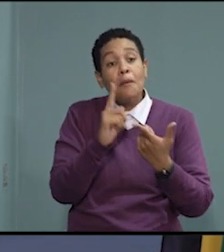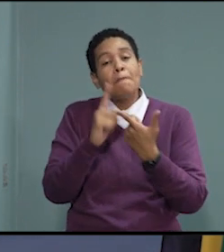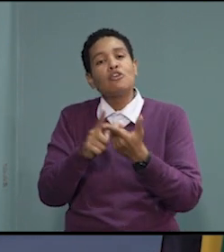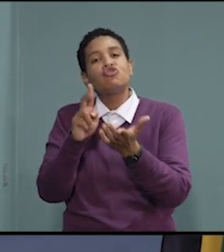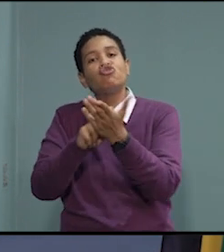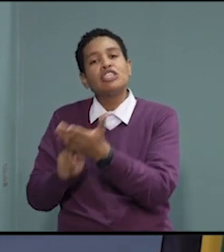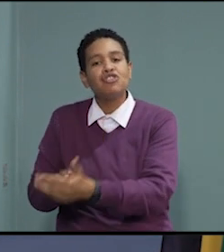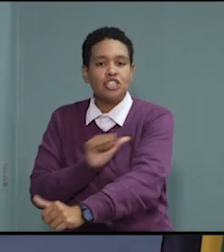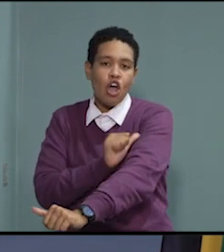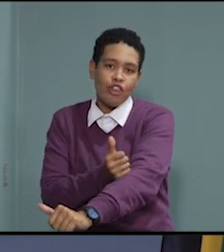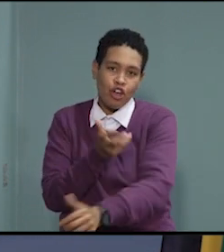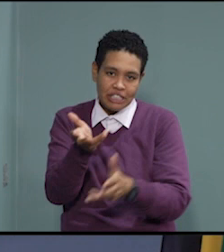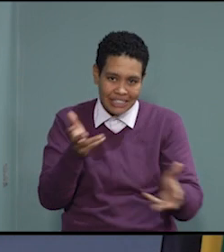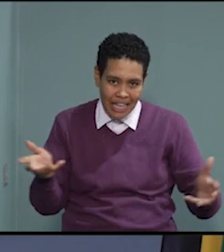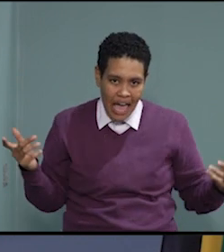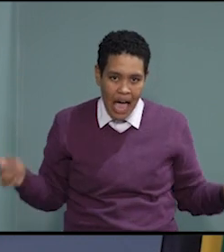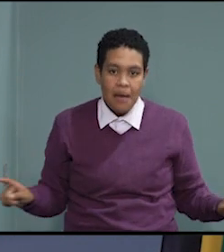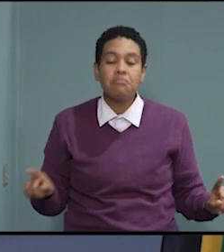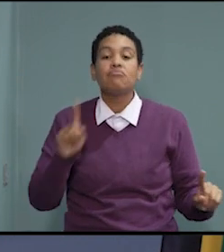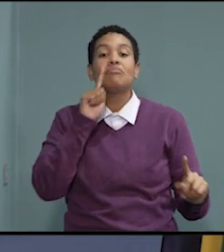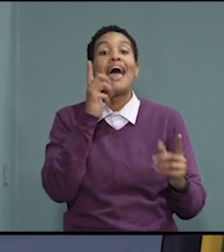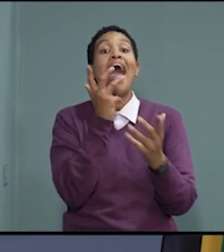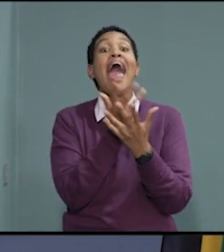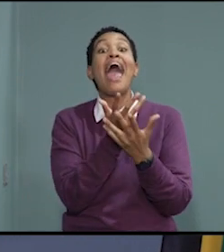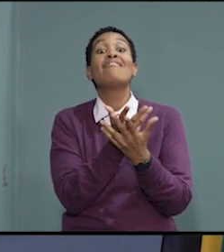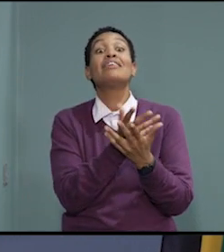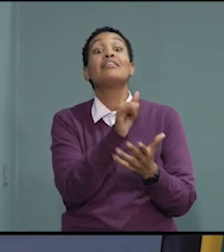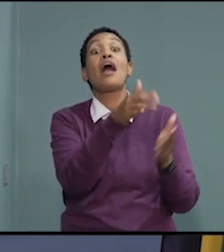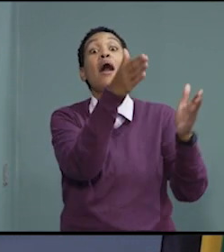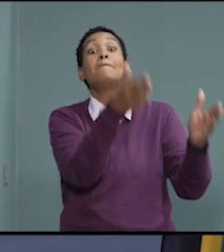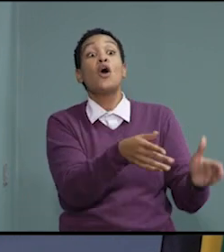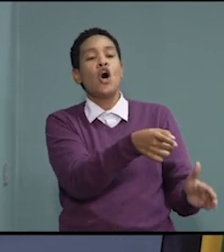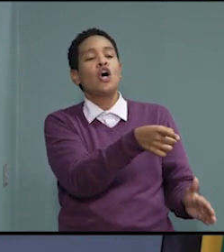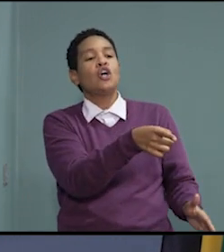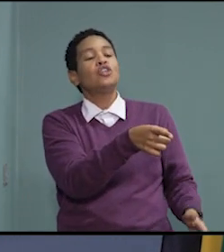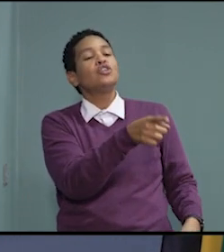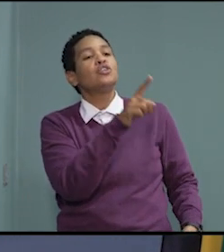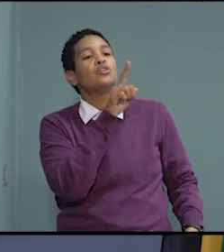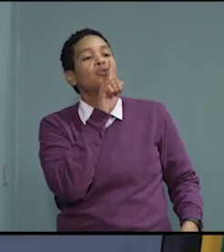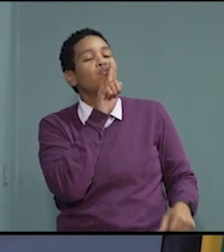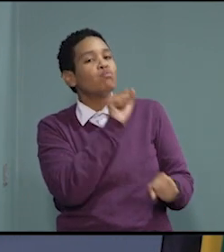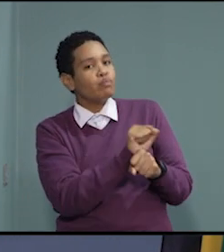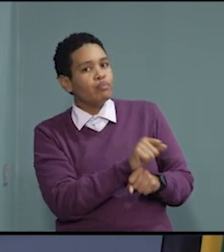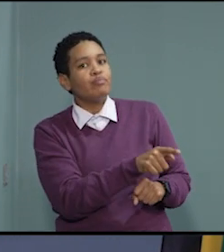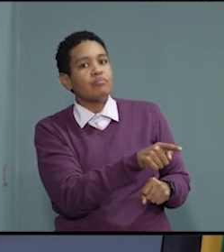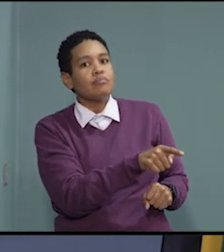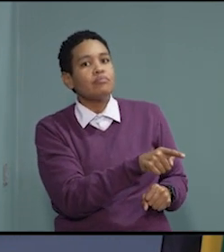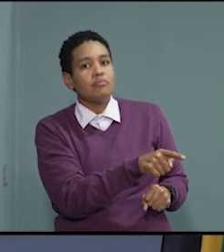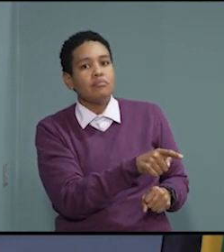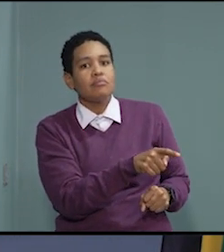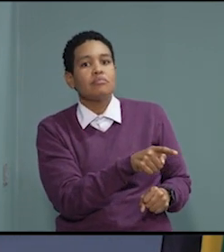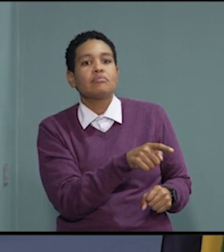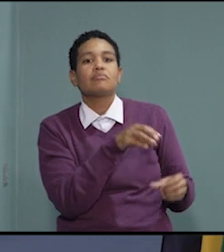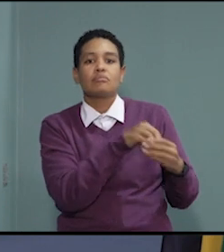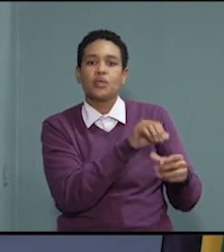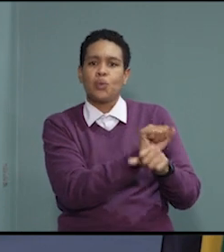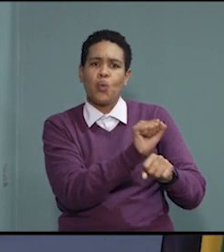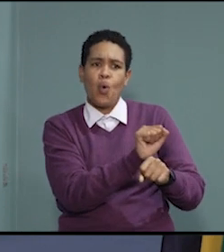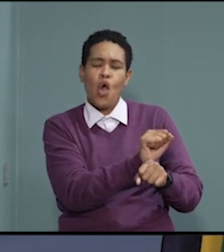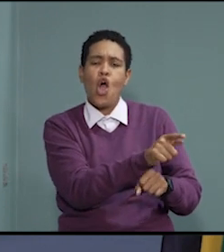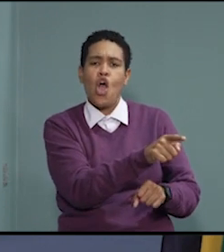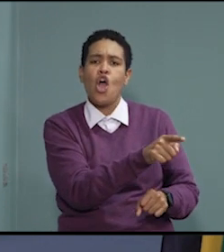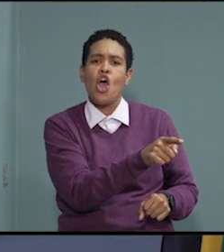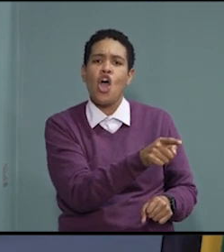registration authority that evidences that that person actually is in the occupation